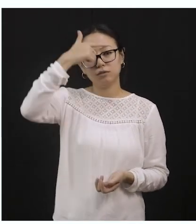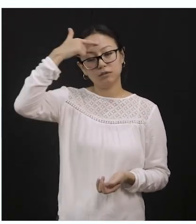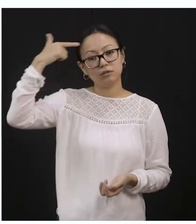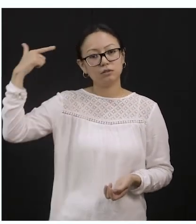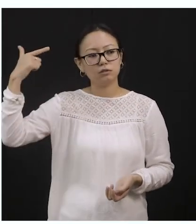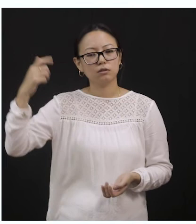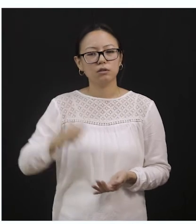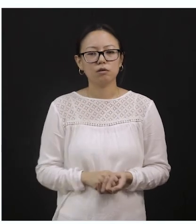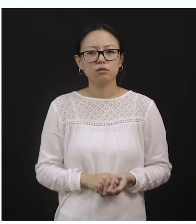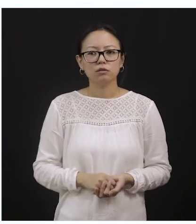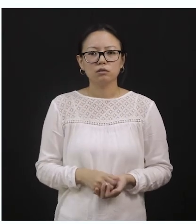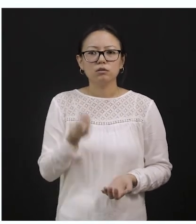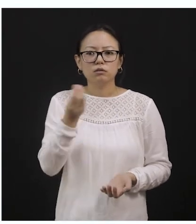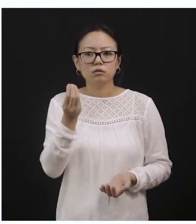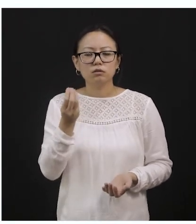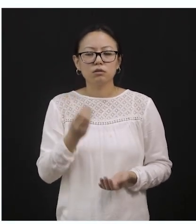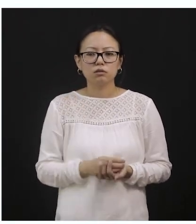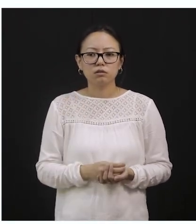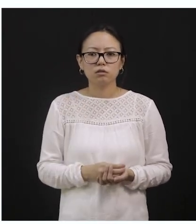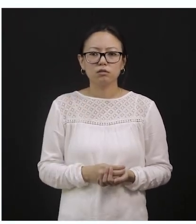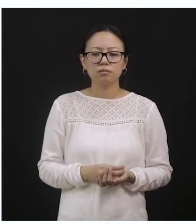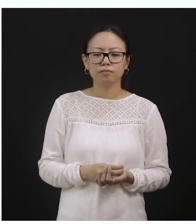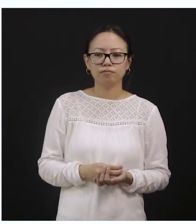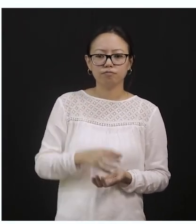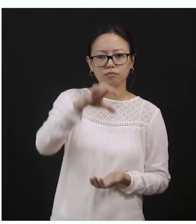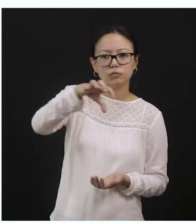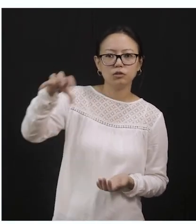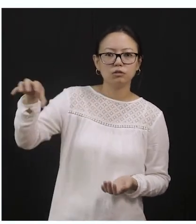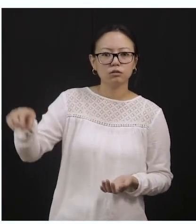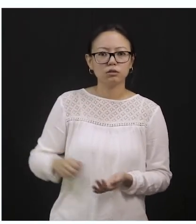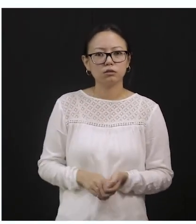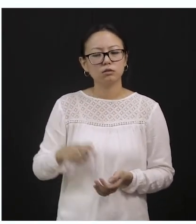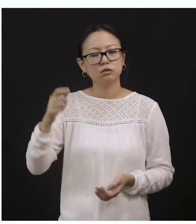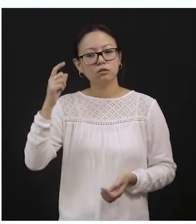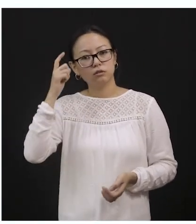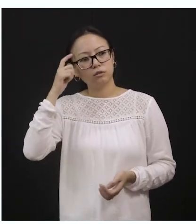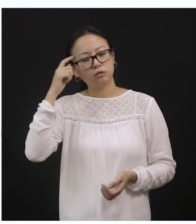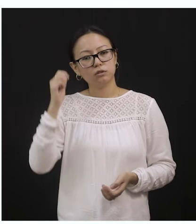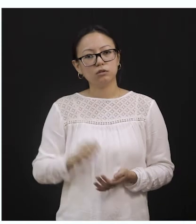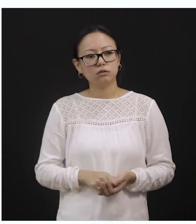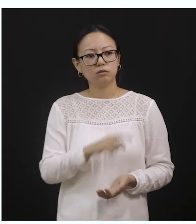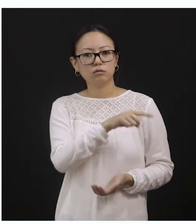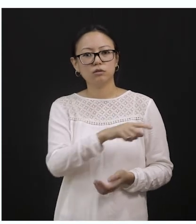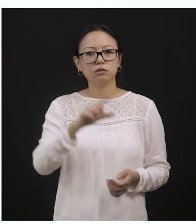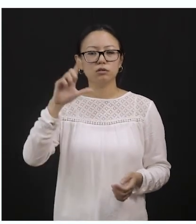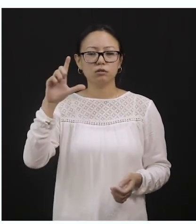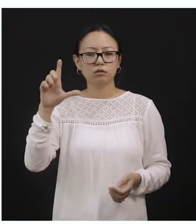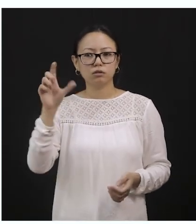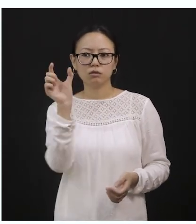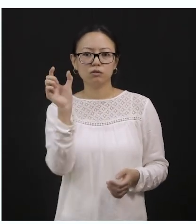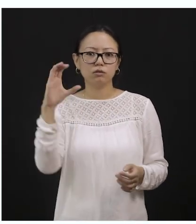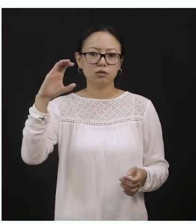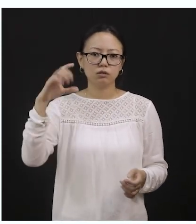countries, ladybird is also considered as a lucky charm. All right, okay. Now that was